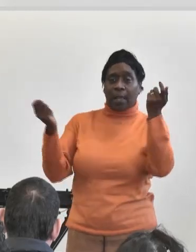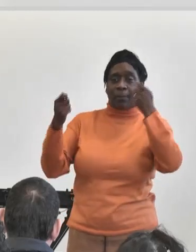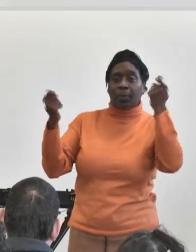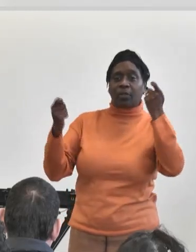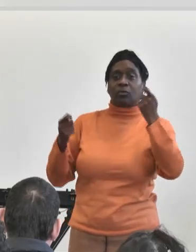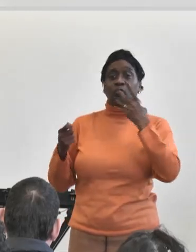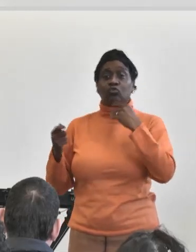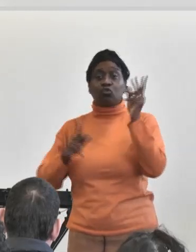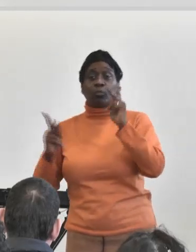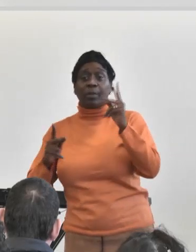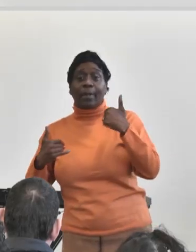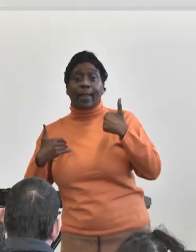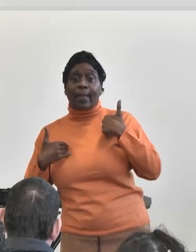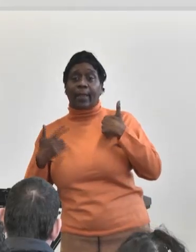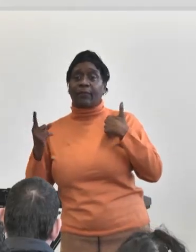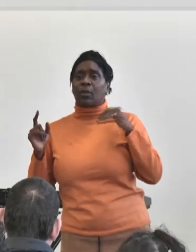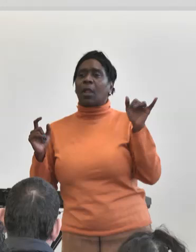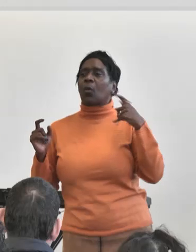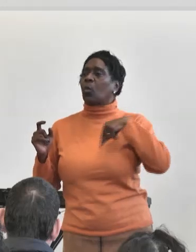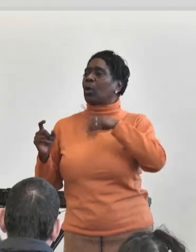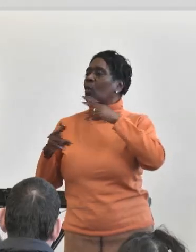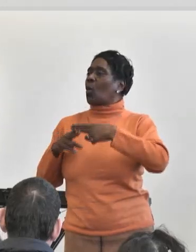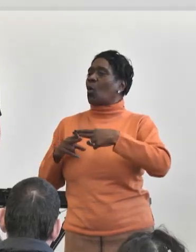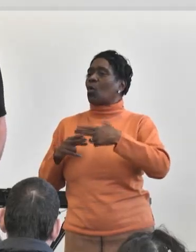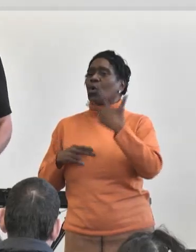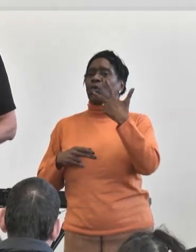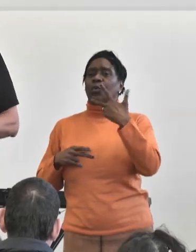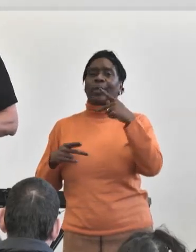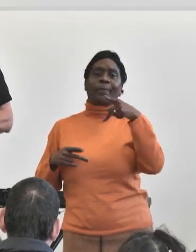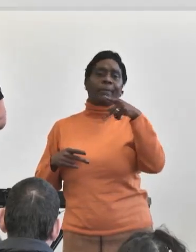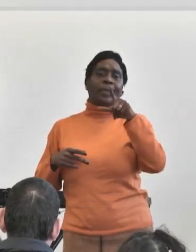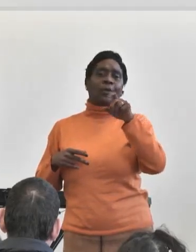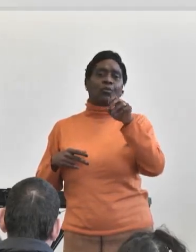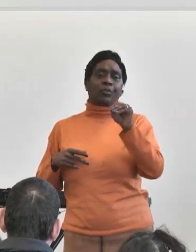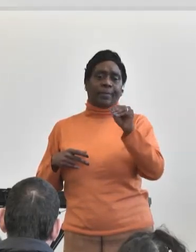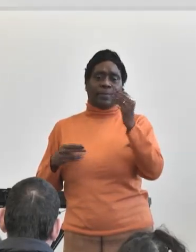The Jewish people have what we would call three pilgrim feasts.